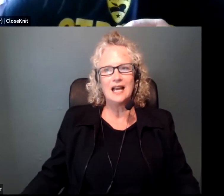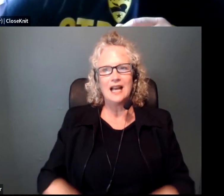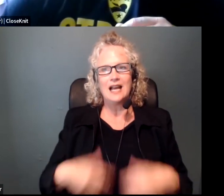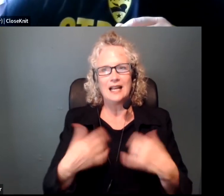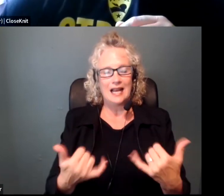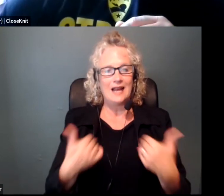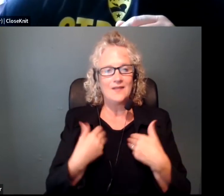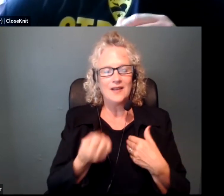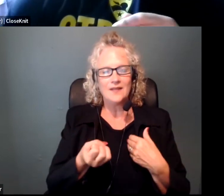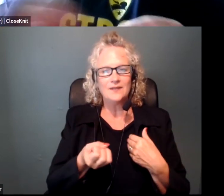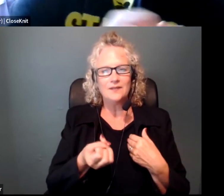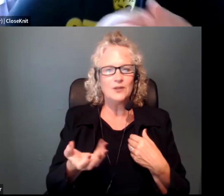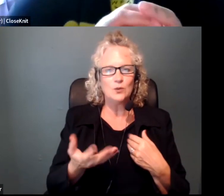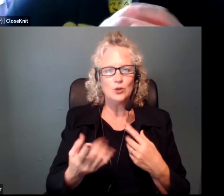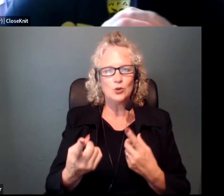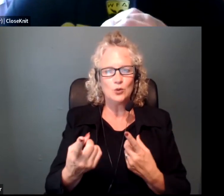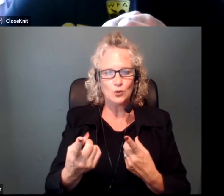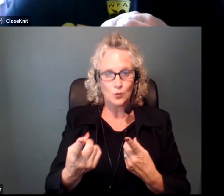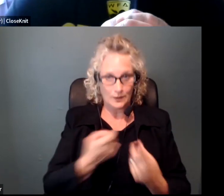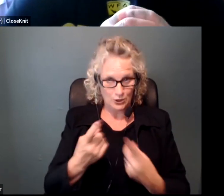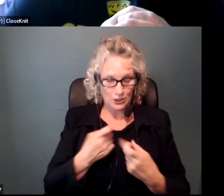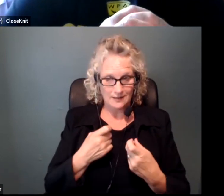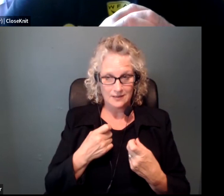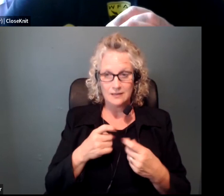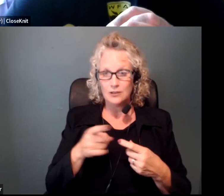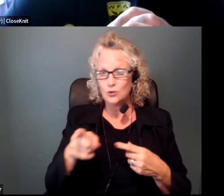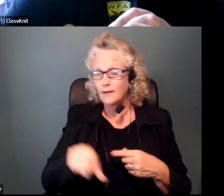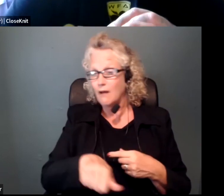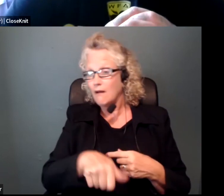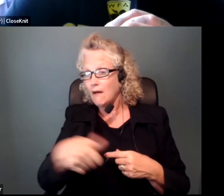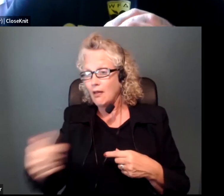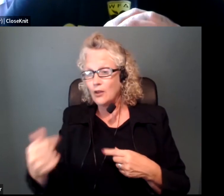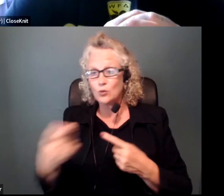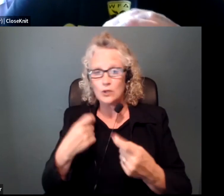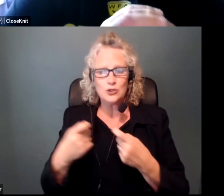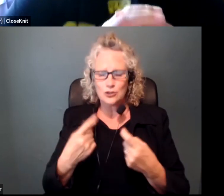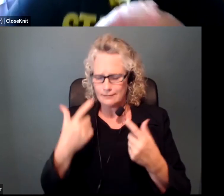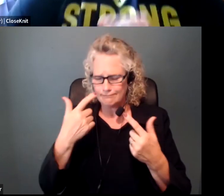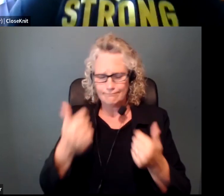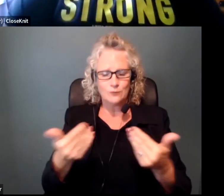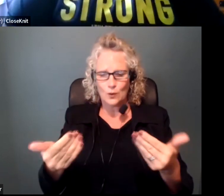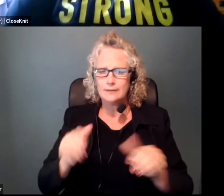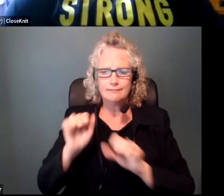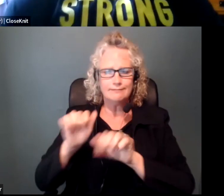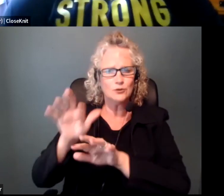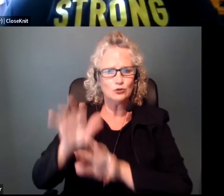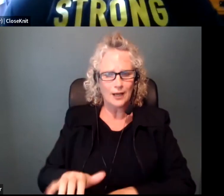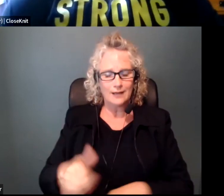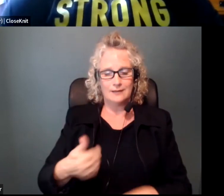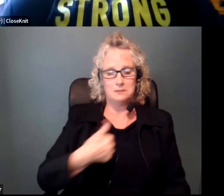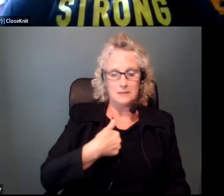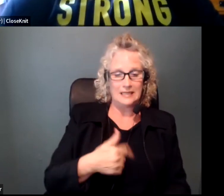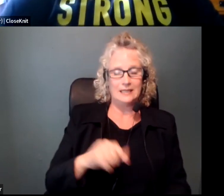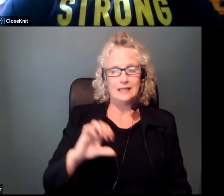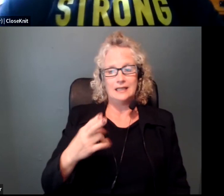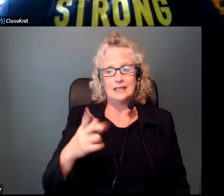few questions. If you have any further questions, feel free to put them in the chat. You can chat myself, Chloe, Courtney,